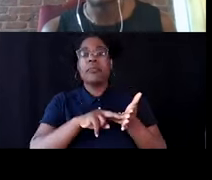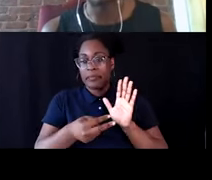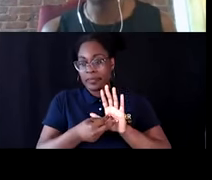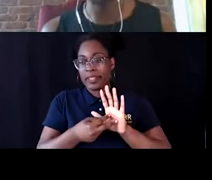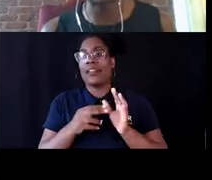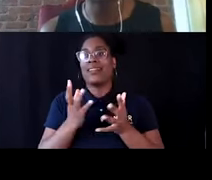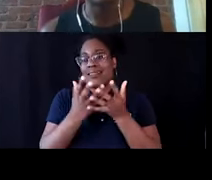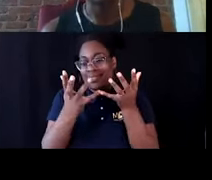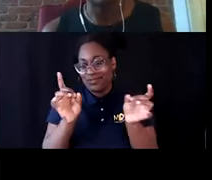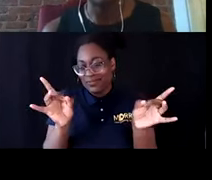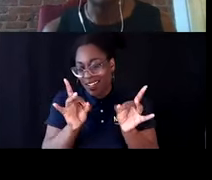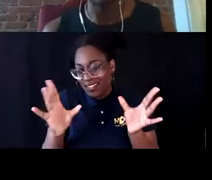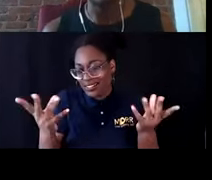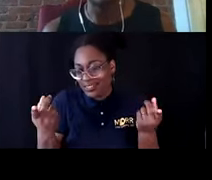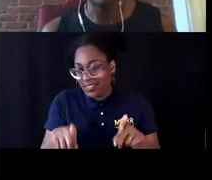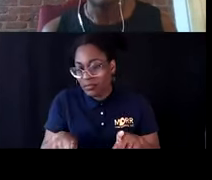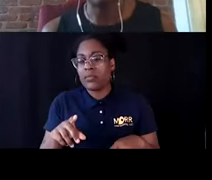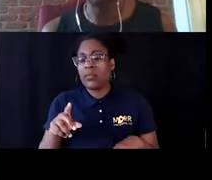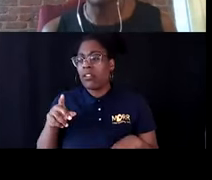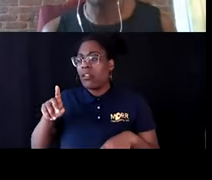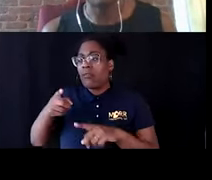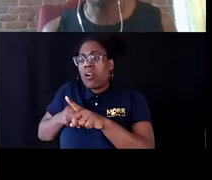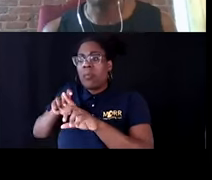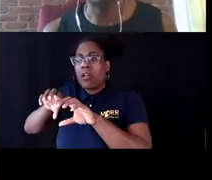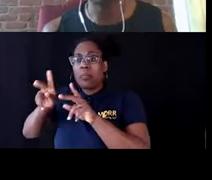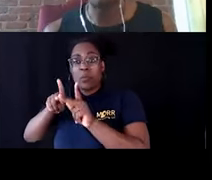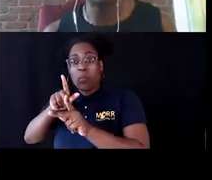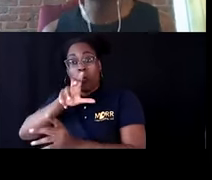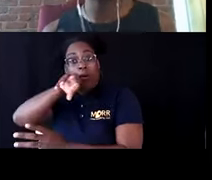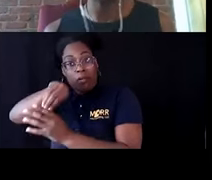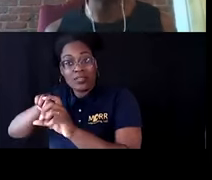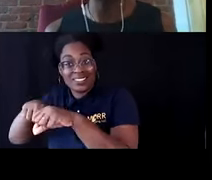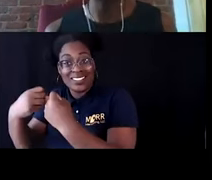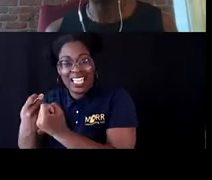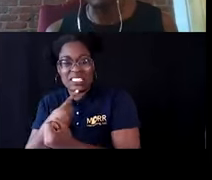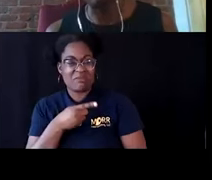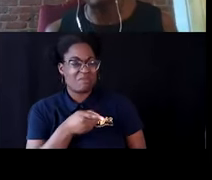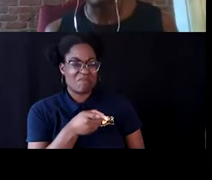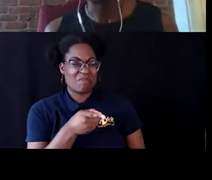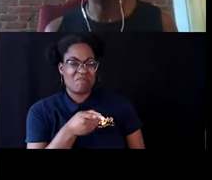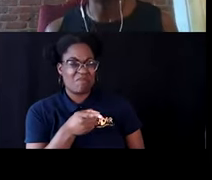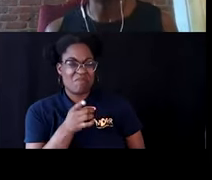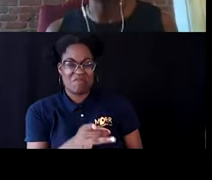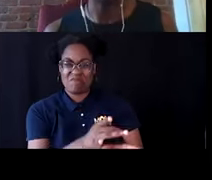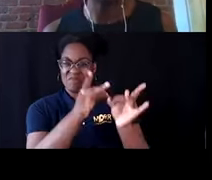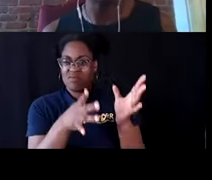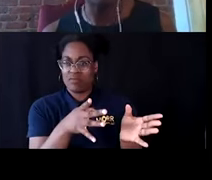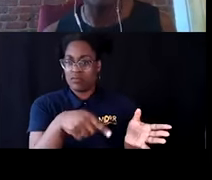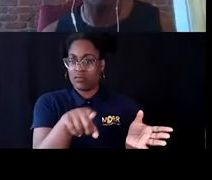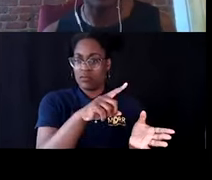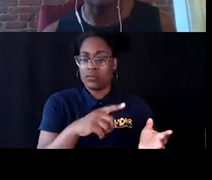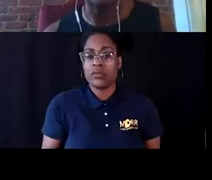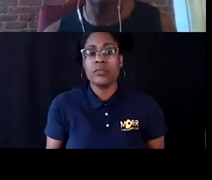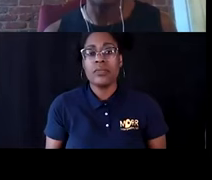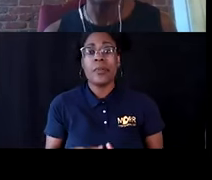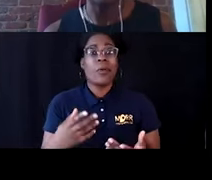for work, right? And so ableism will come up because the way that people are shaped and the way that they